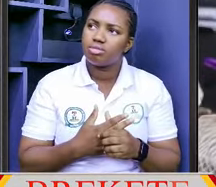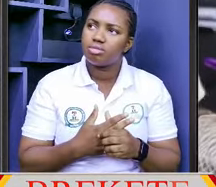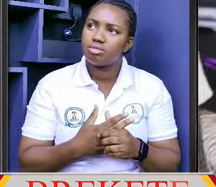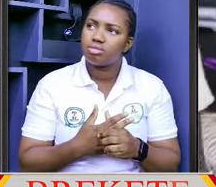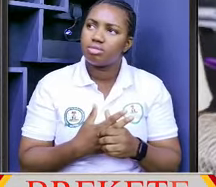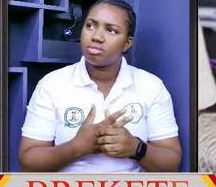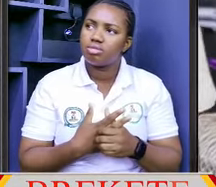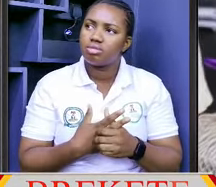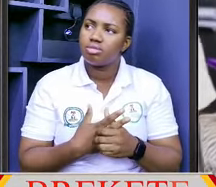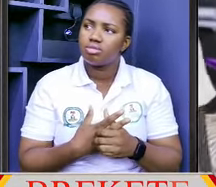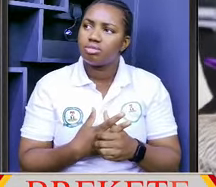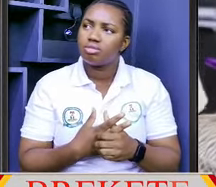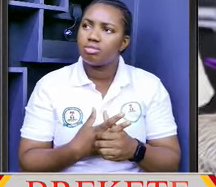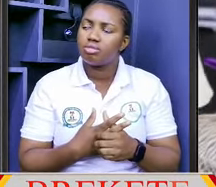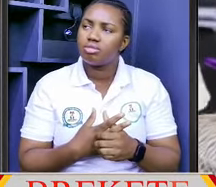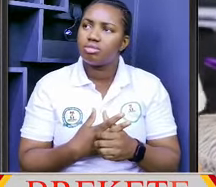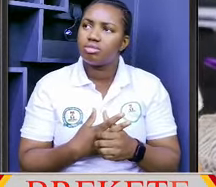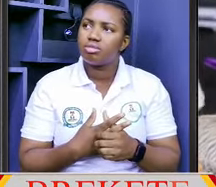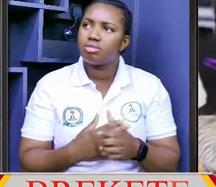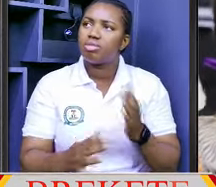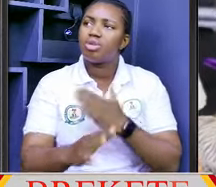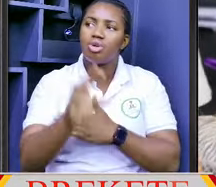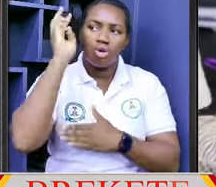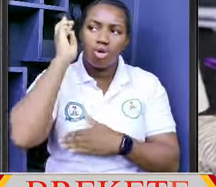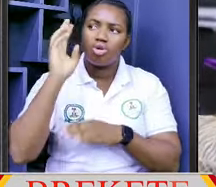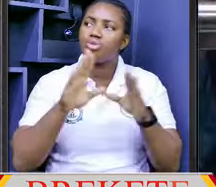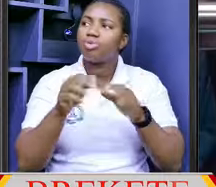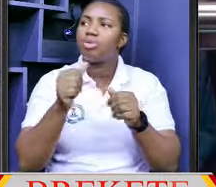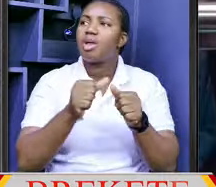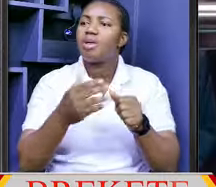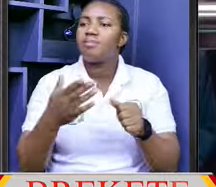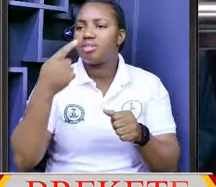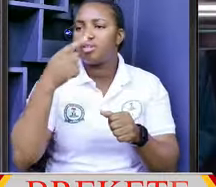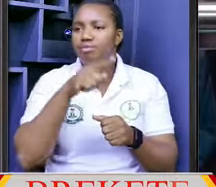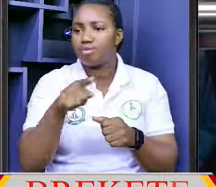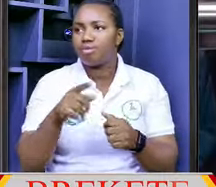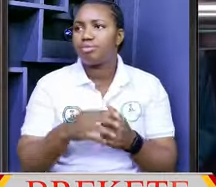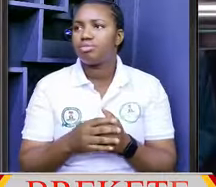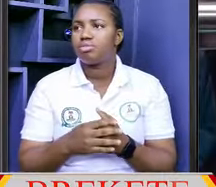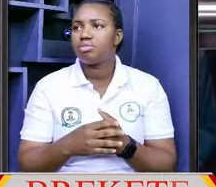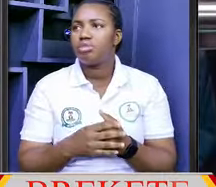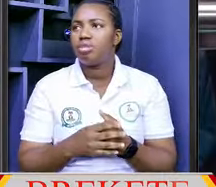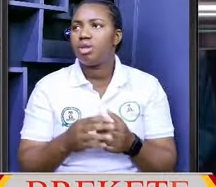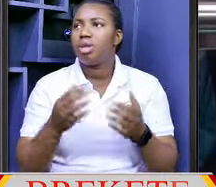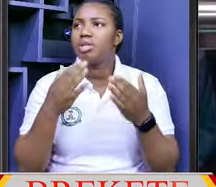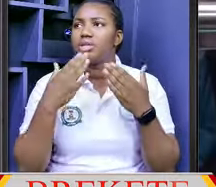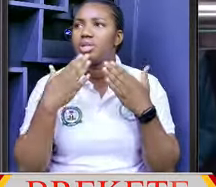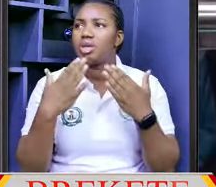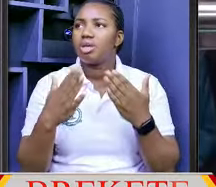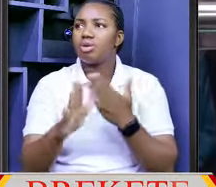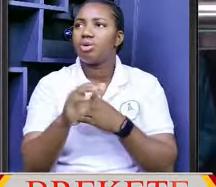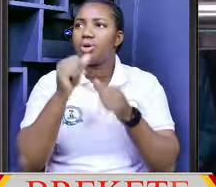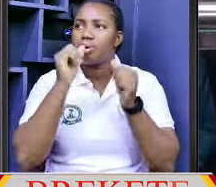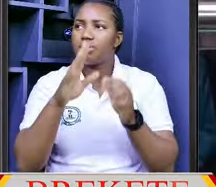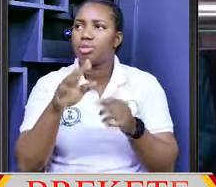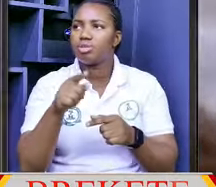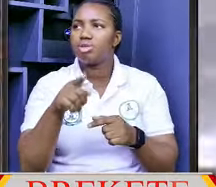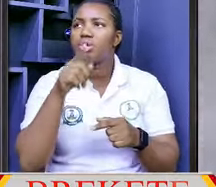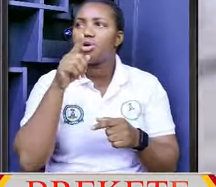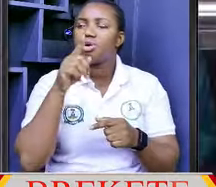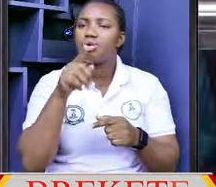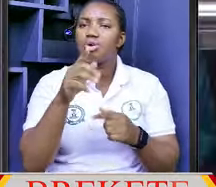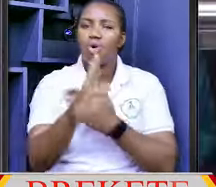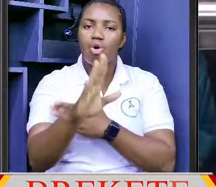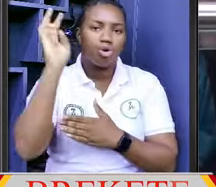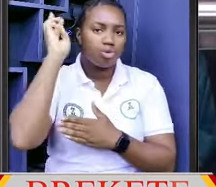No worry. God will do everything for you. Amen, sir. Thank you, sir. God bless you, sir. God will reward you,